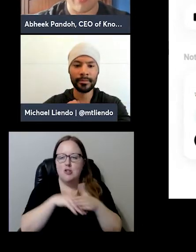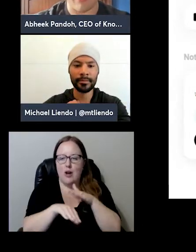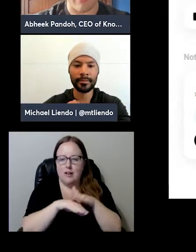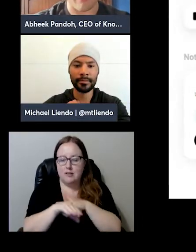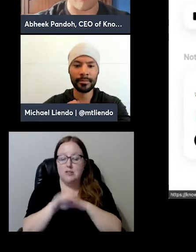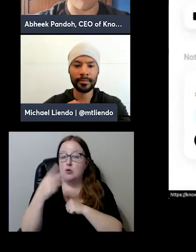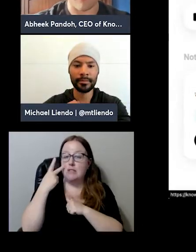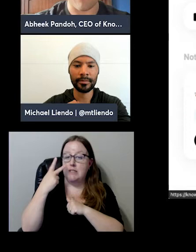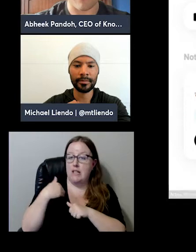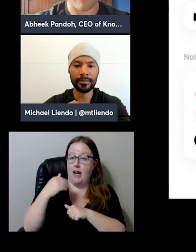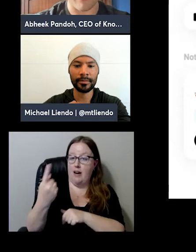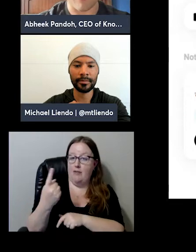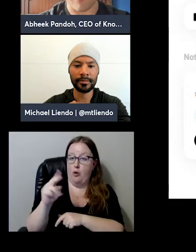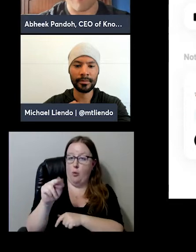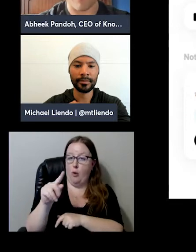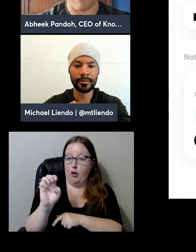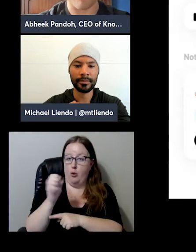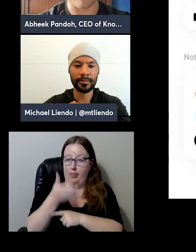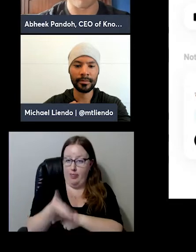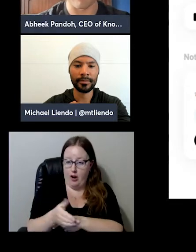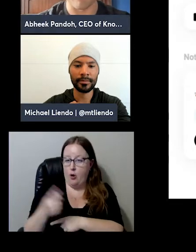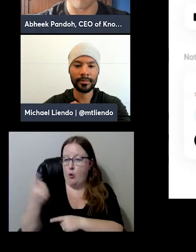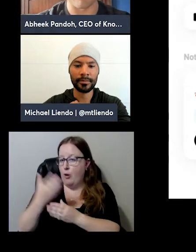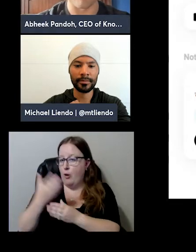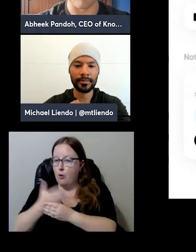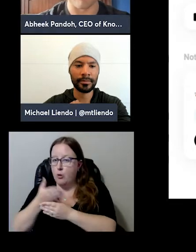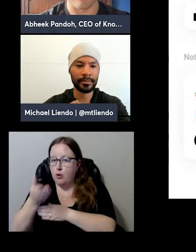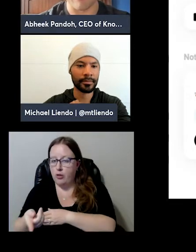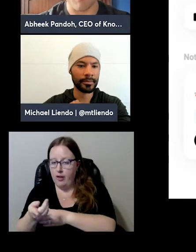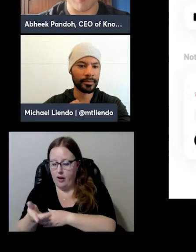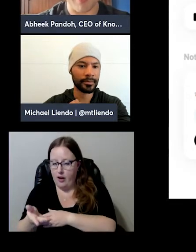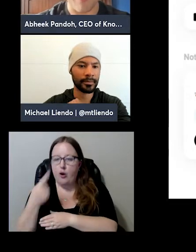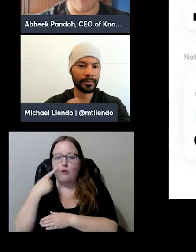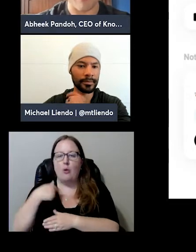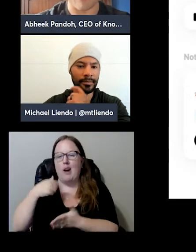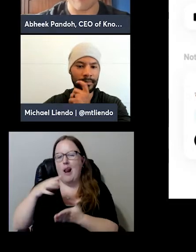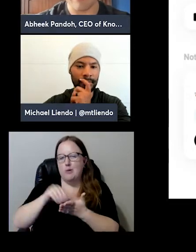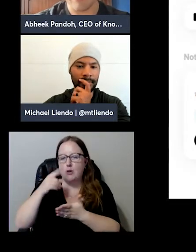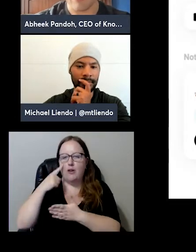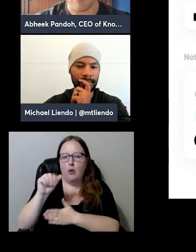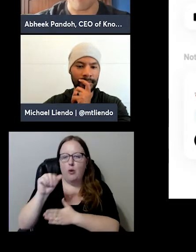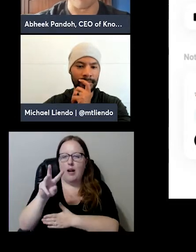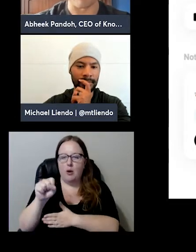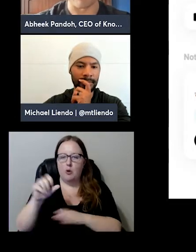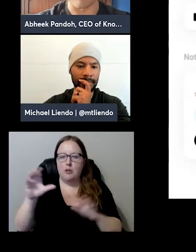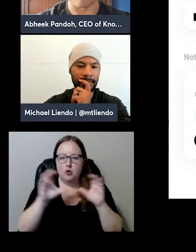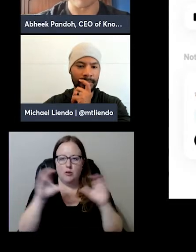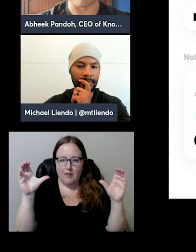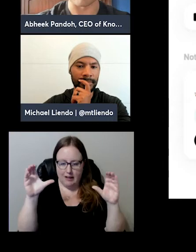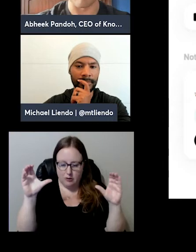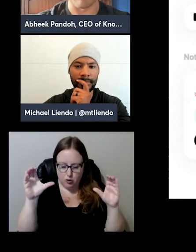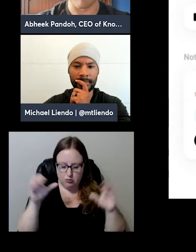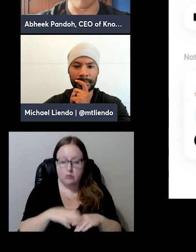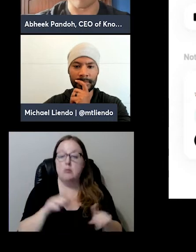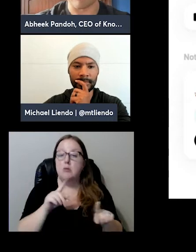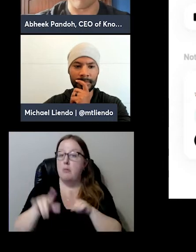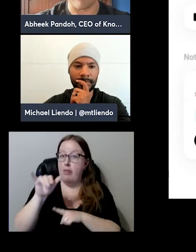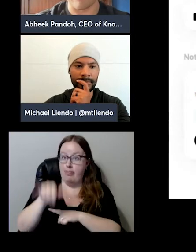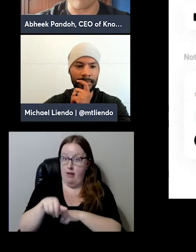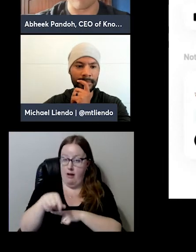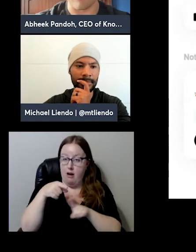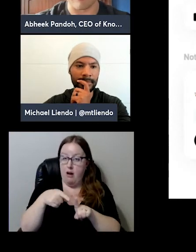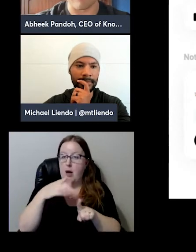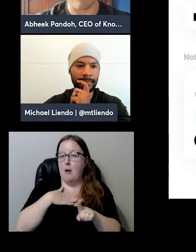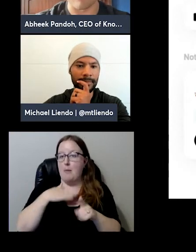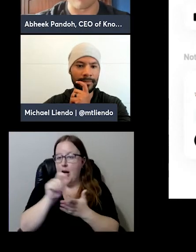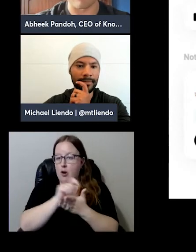note here. I have one folder here for when I was learning for the AWS certification. But this is basically my notebook. To